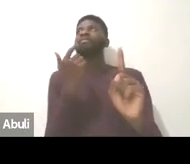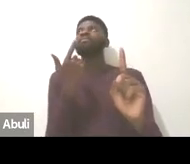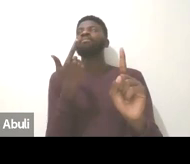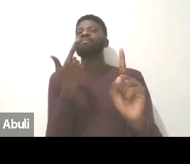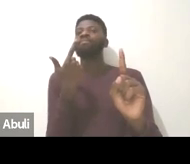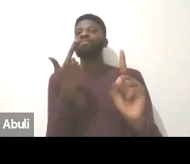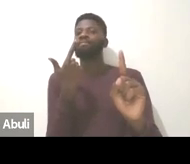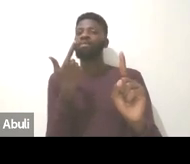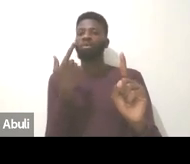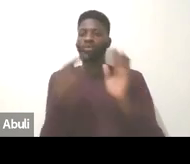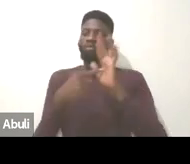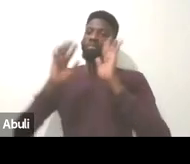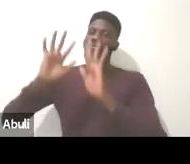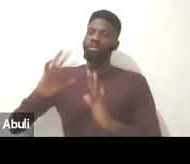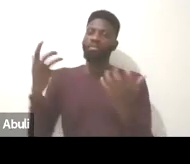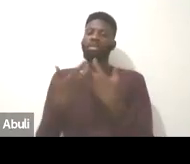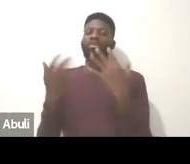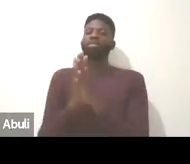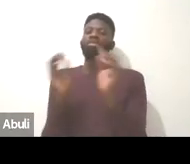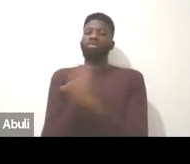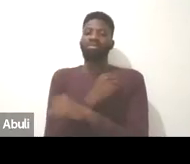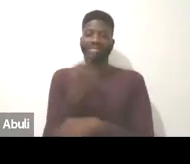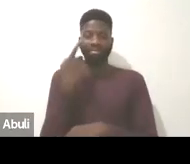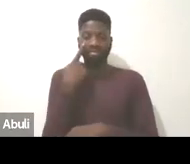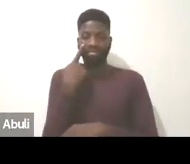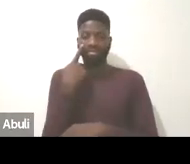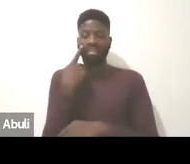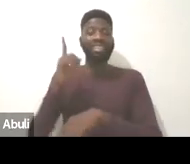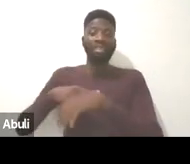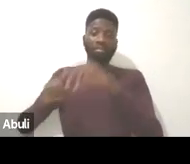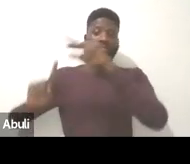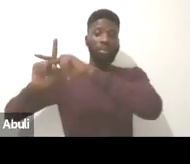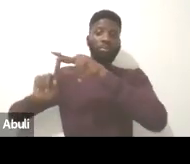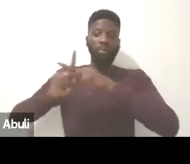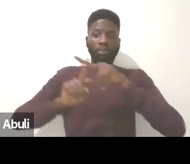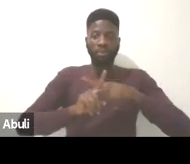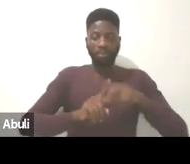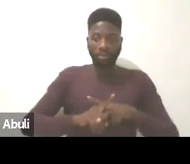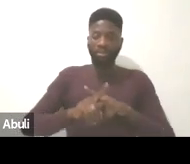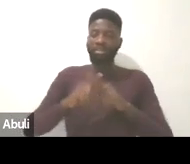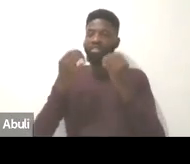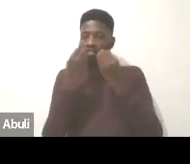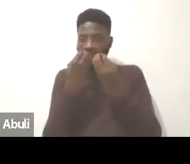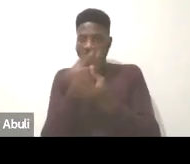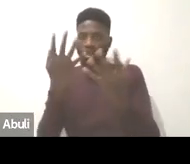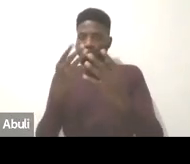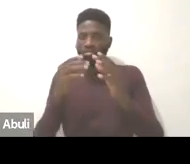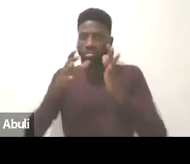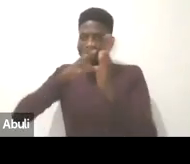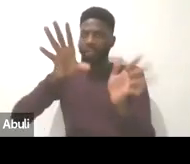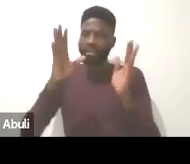relevant and to prove yourself. So presenting confusing or stressful information to you makes